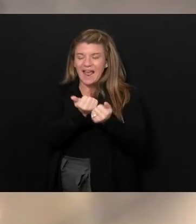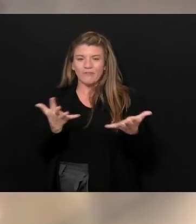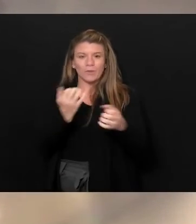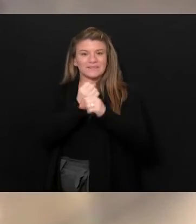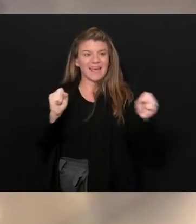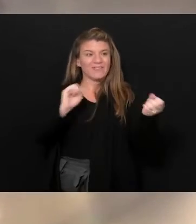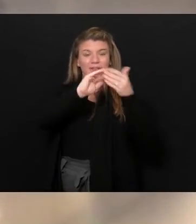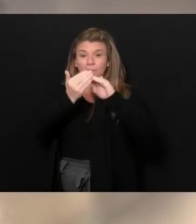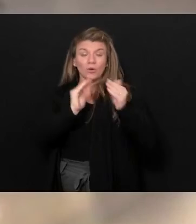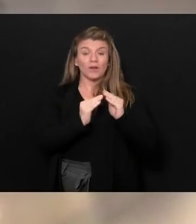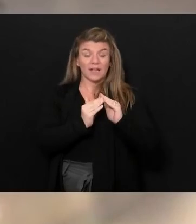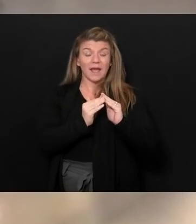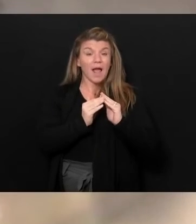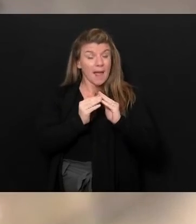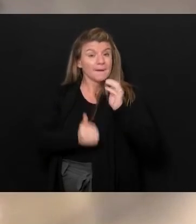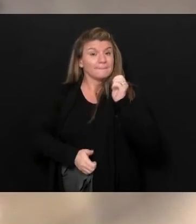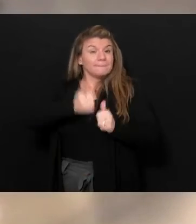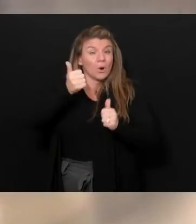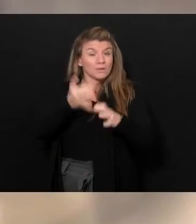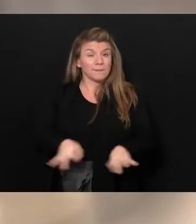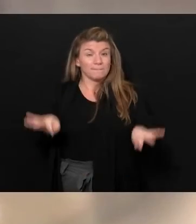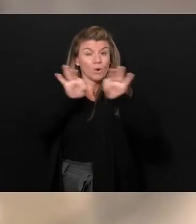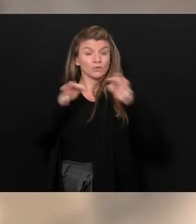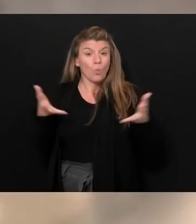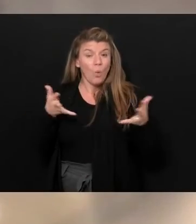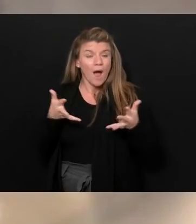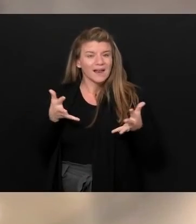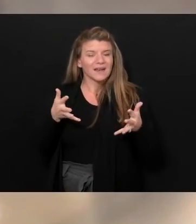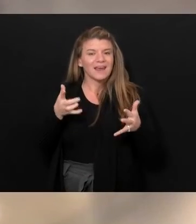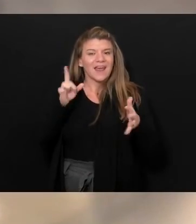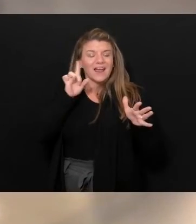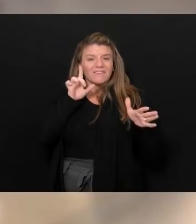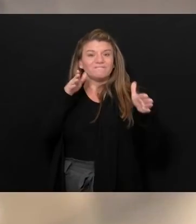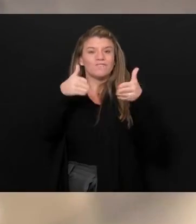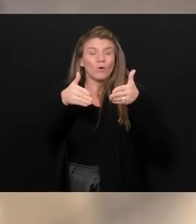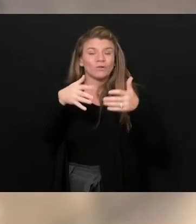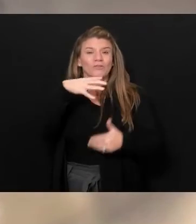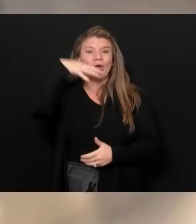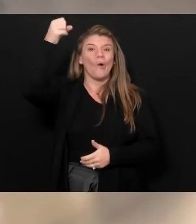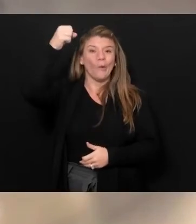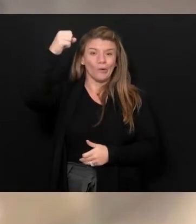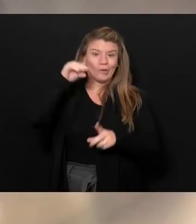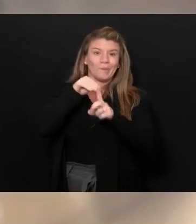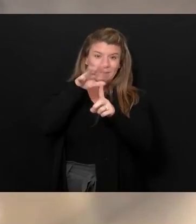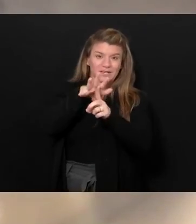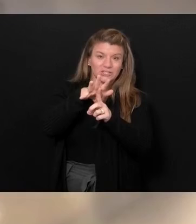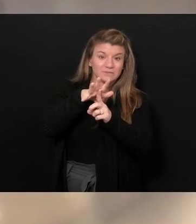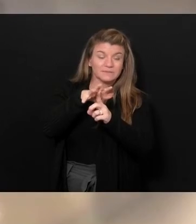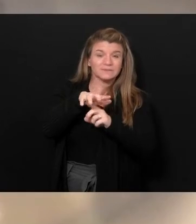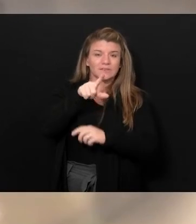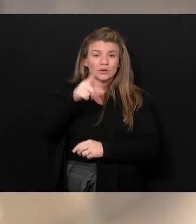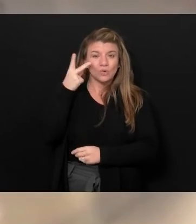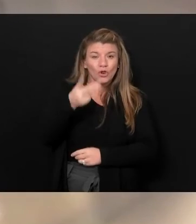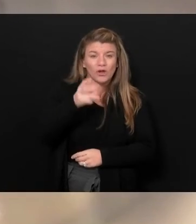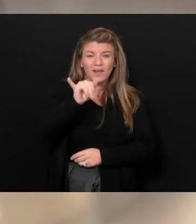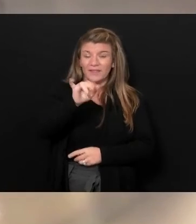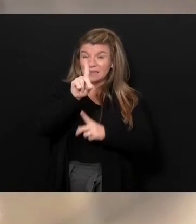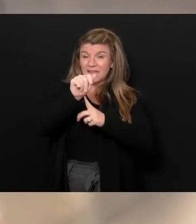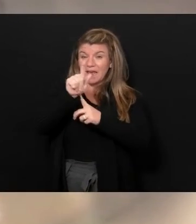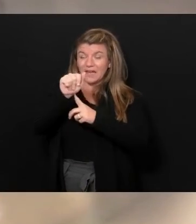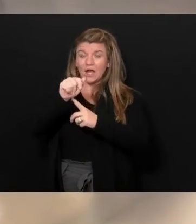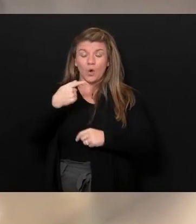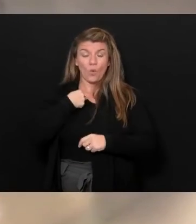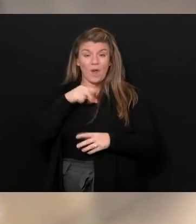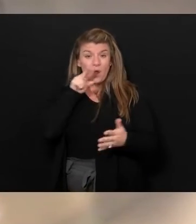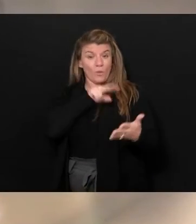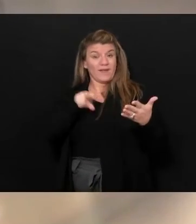our state, is to focus on people that are older. And as we look at the data, we reviewed